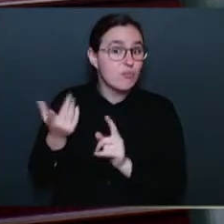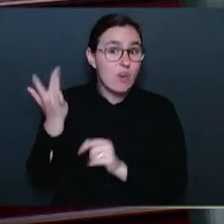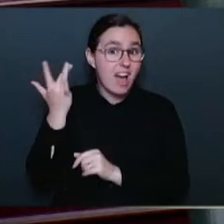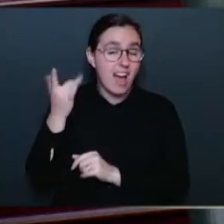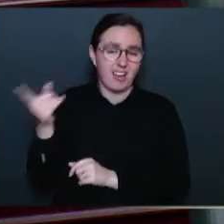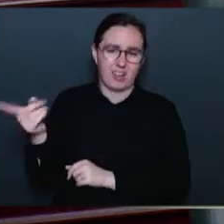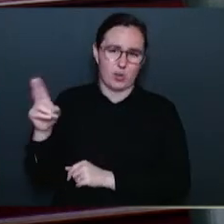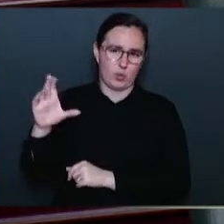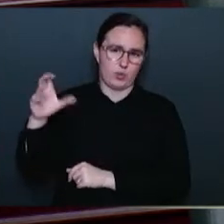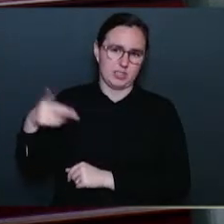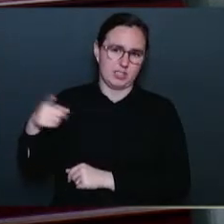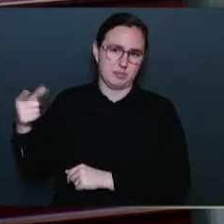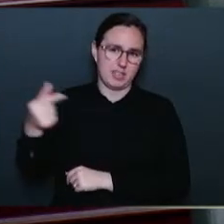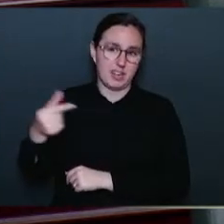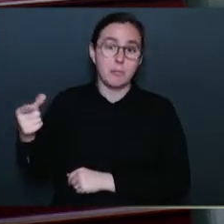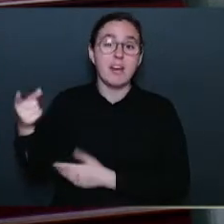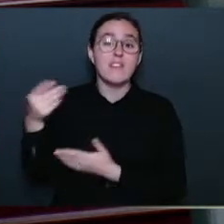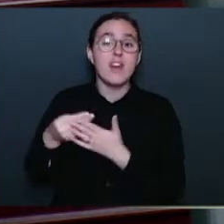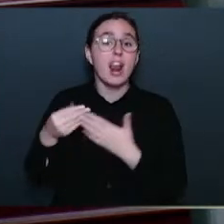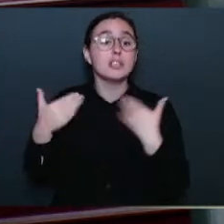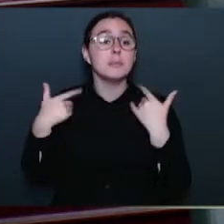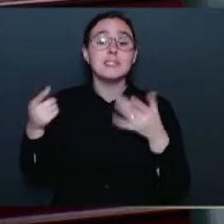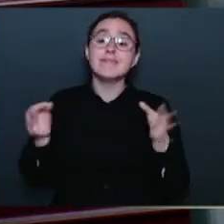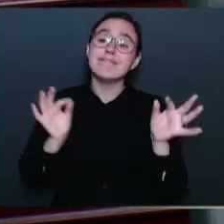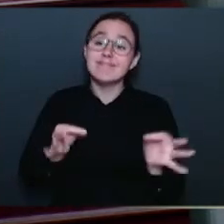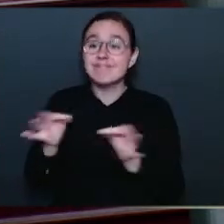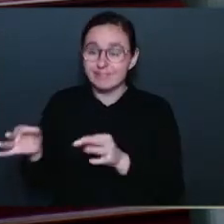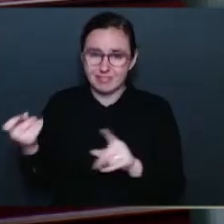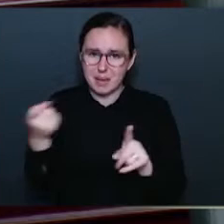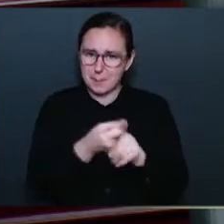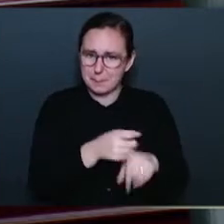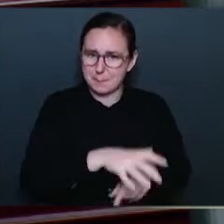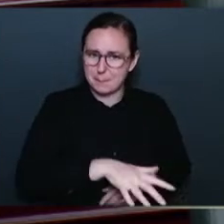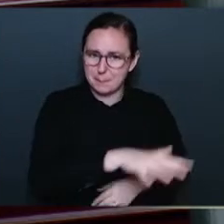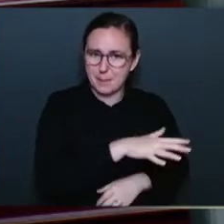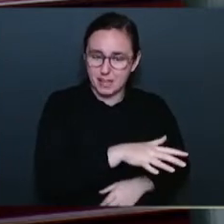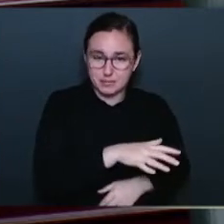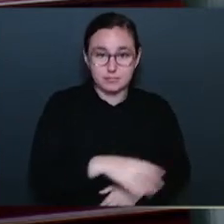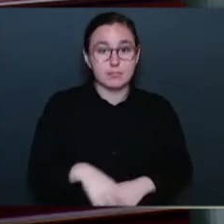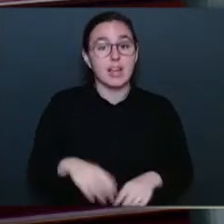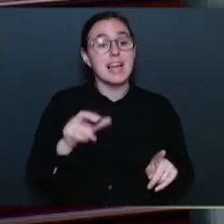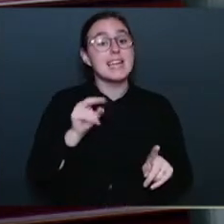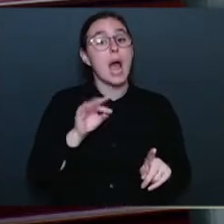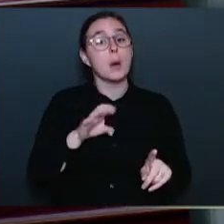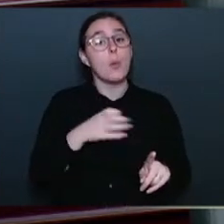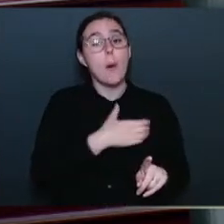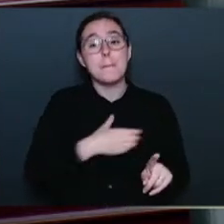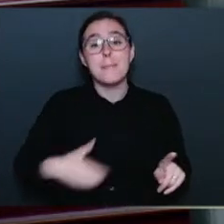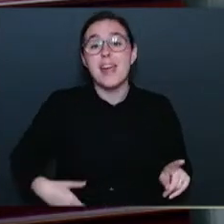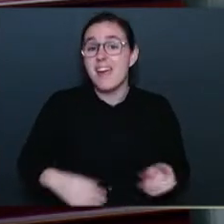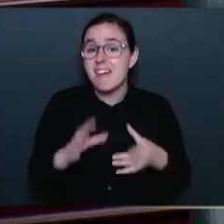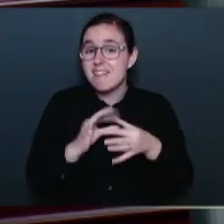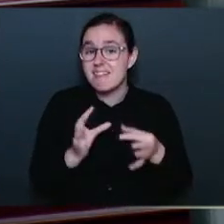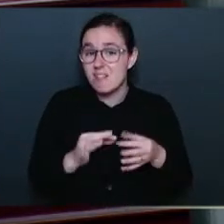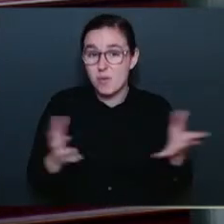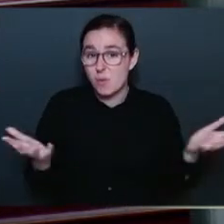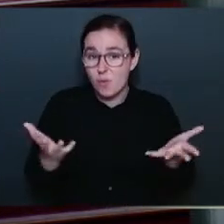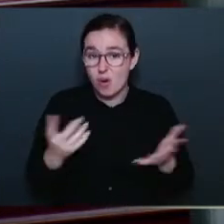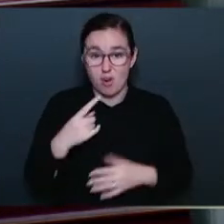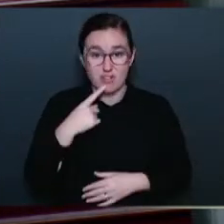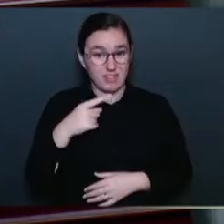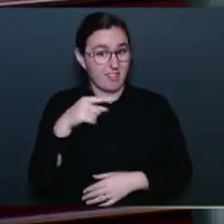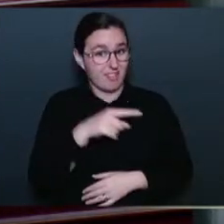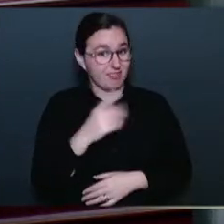mayor Sean kruzik stated publicly and I quote cam or like all municipalities have suffered from provincial downloading in one form